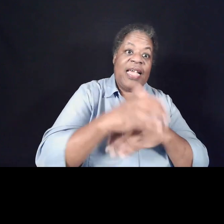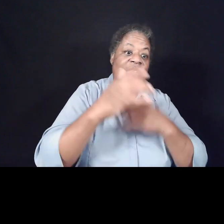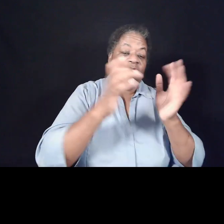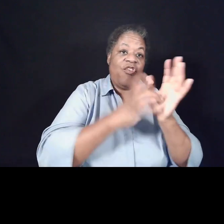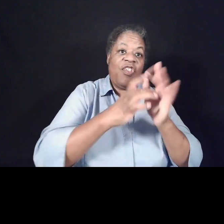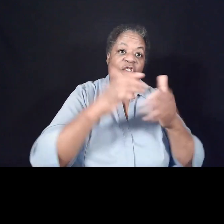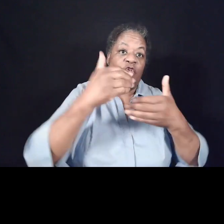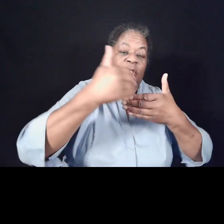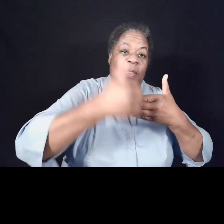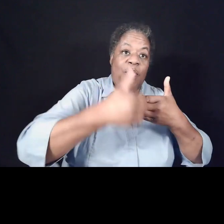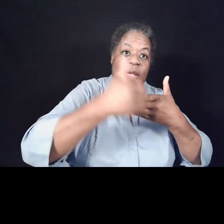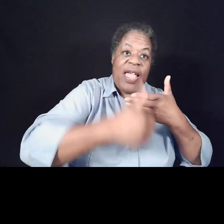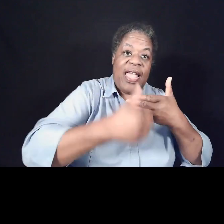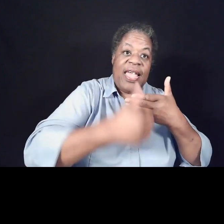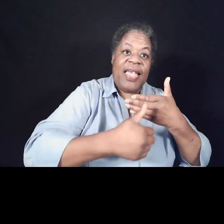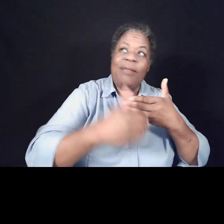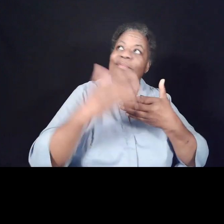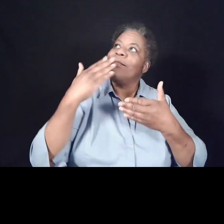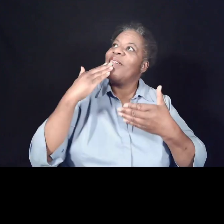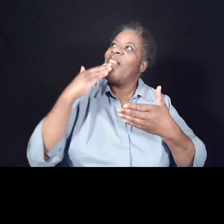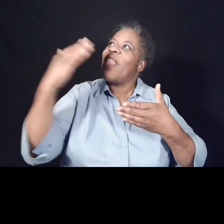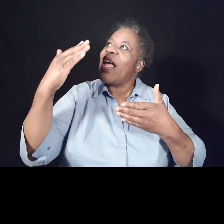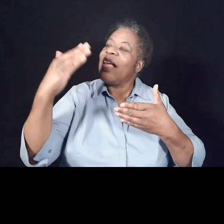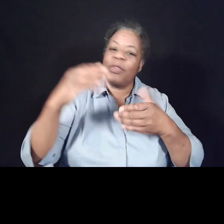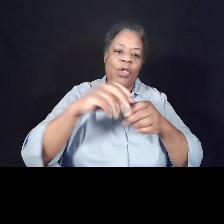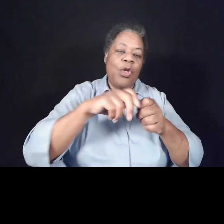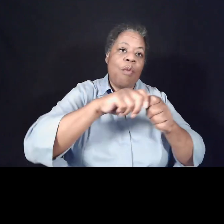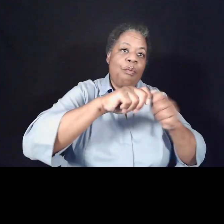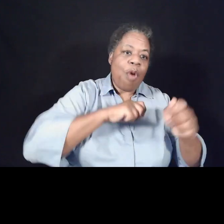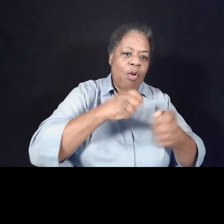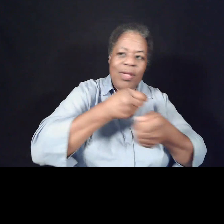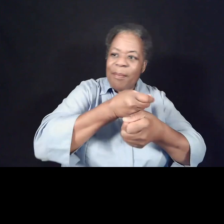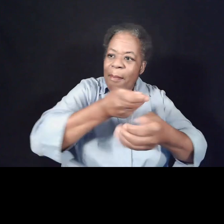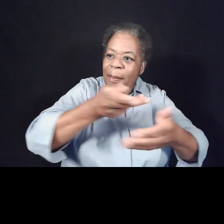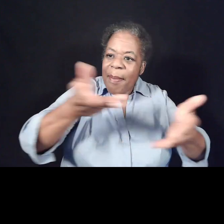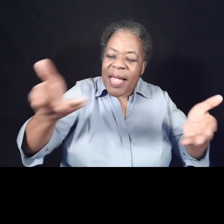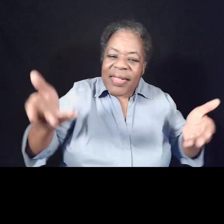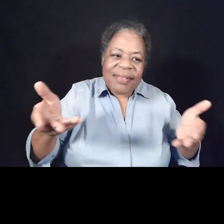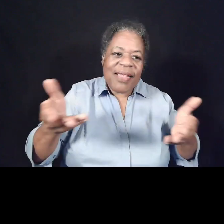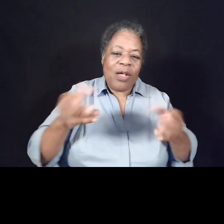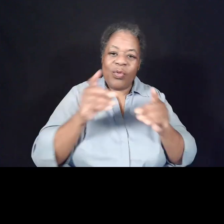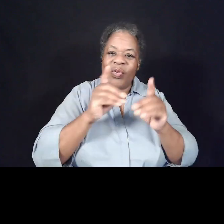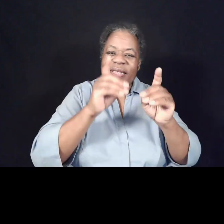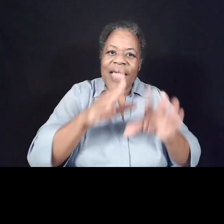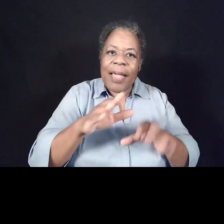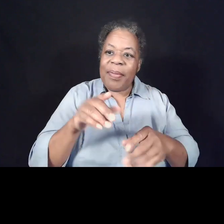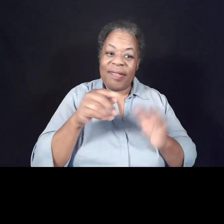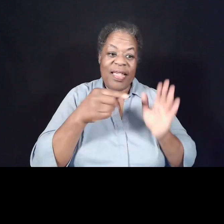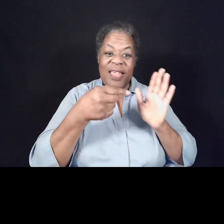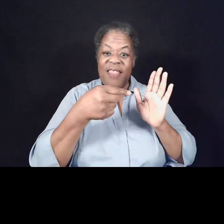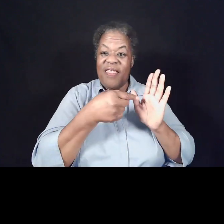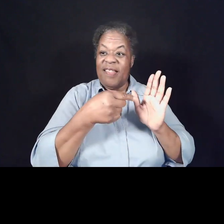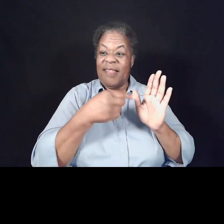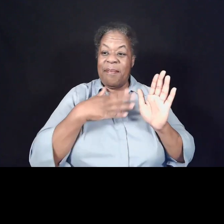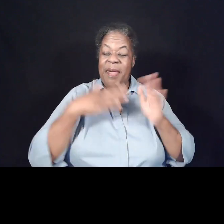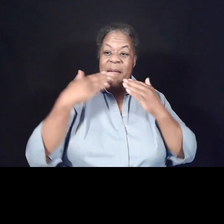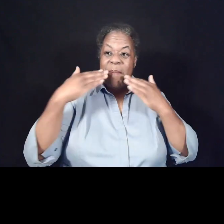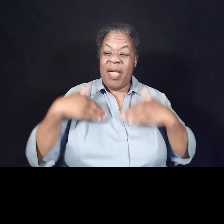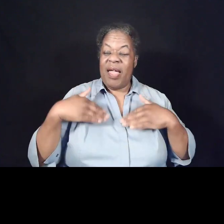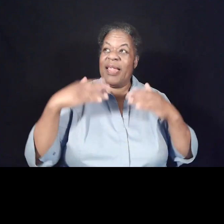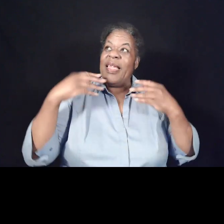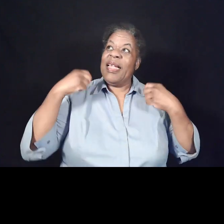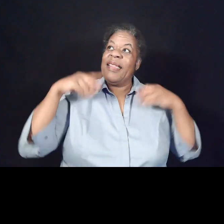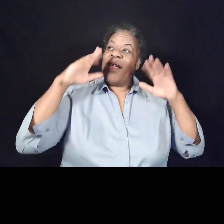bread, and when he had given thanks, he broke it and gave it to his disciples saying, "This is my body, which is given for you. Do this